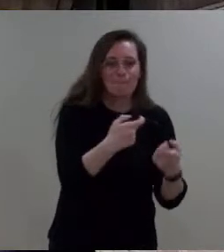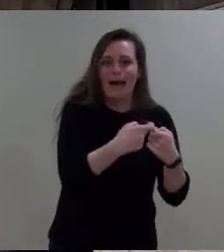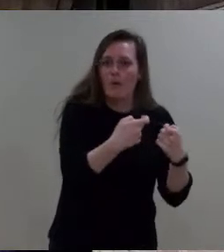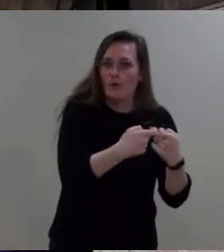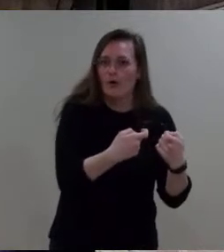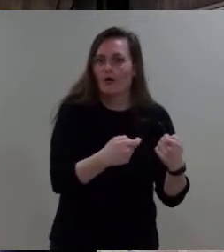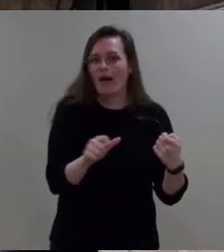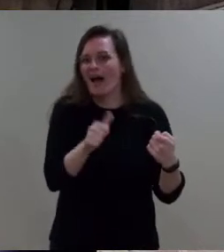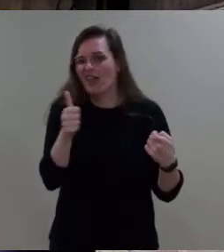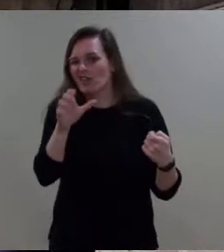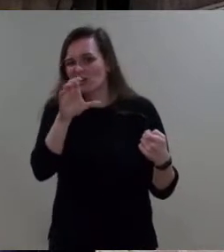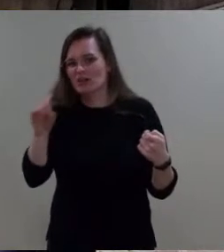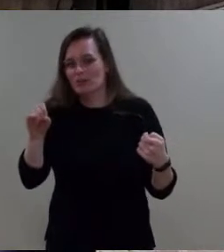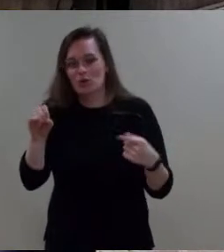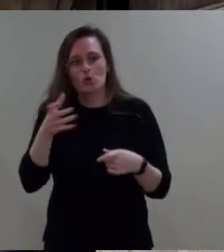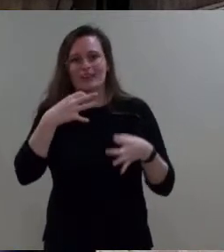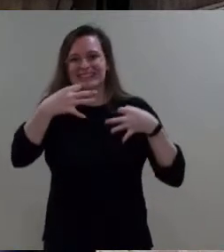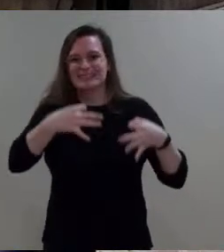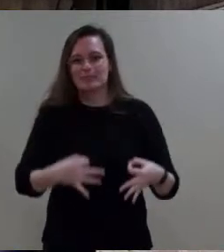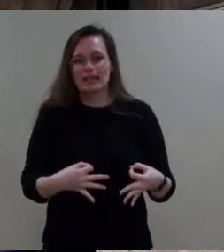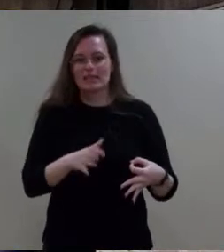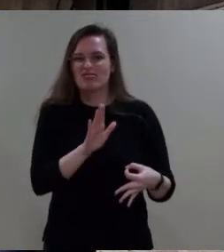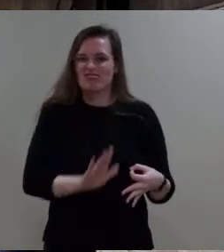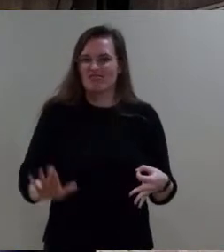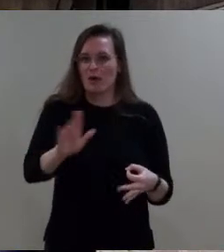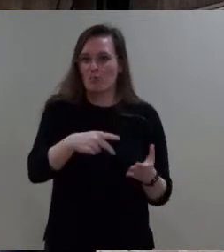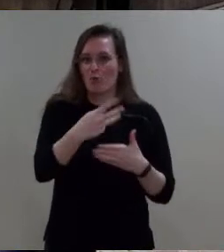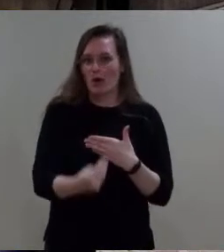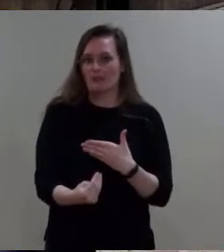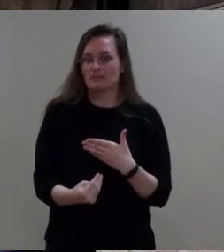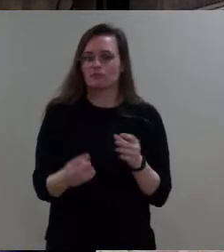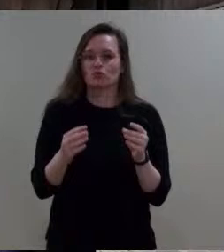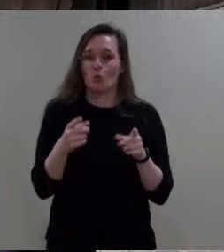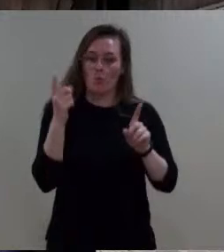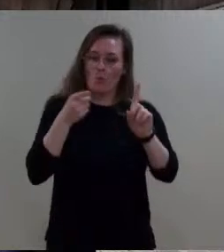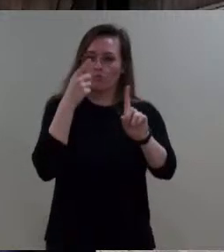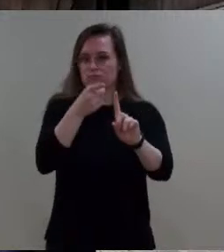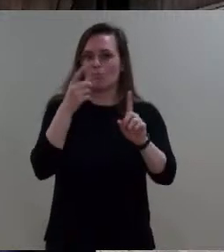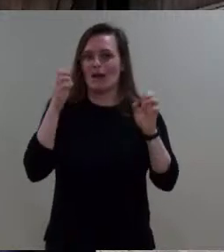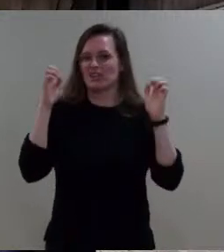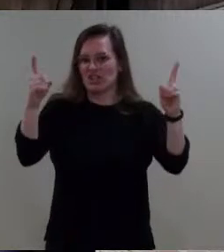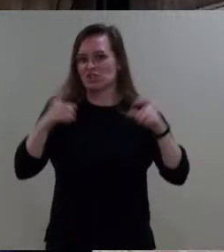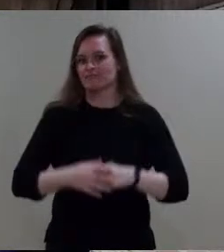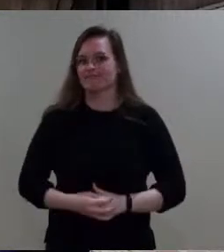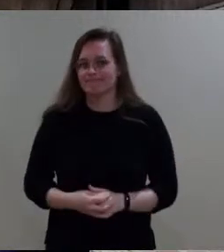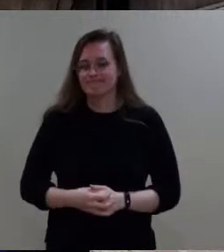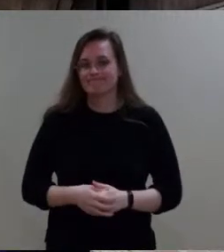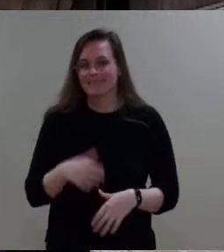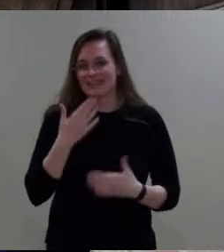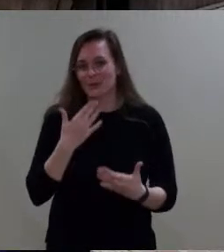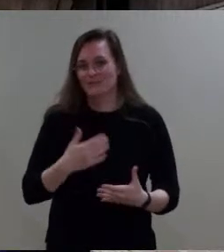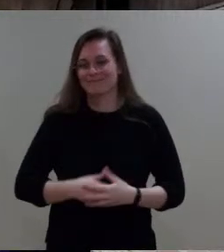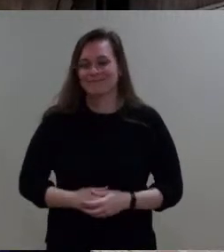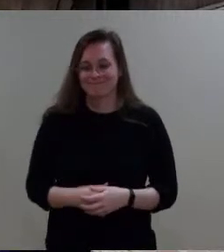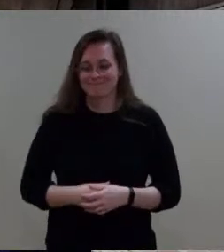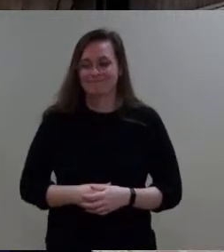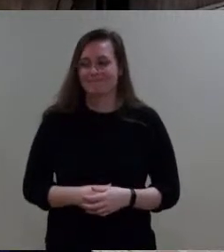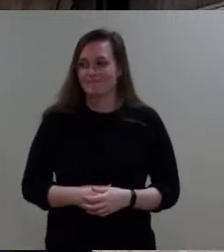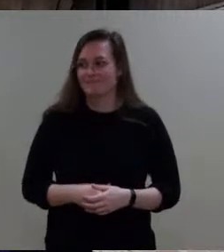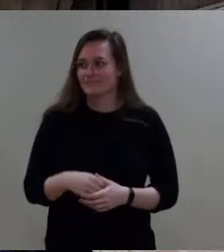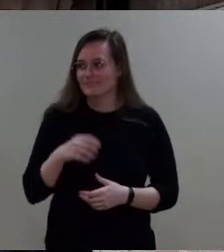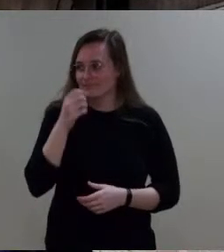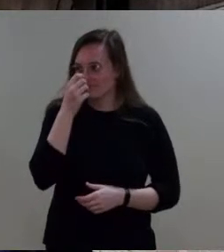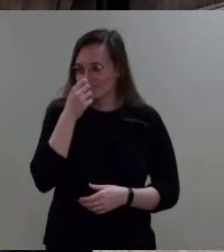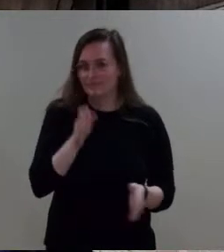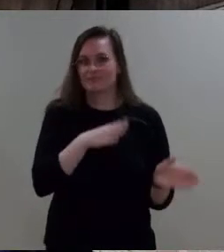they had, and it was really an education piece for the community. Okay, okay, thank you. Welcome. Councillor